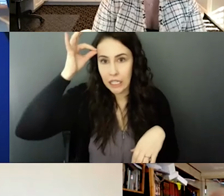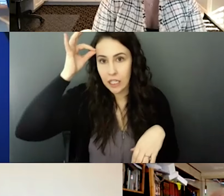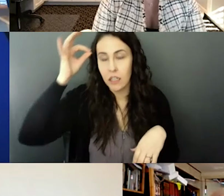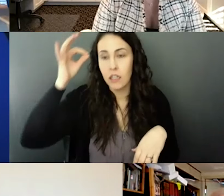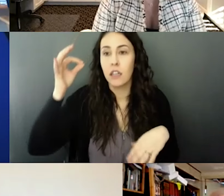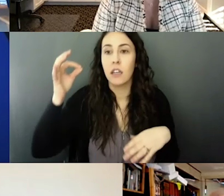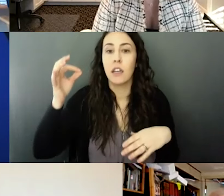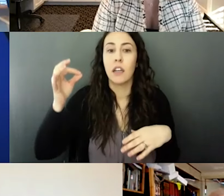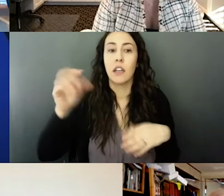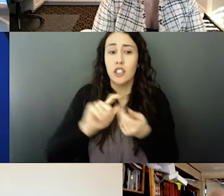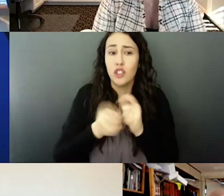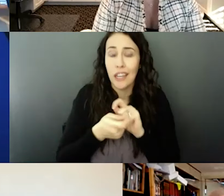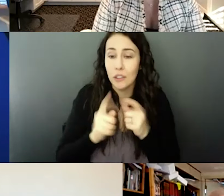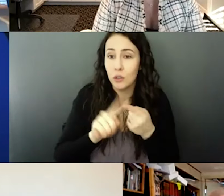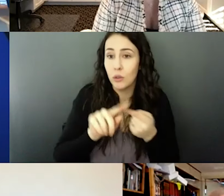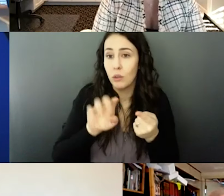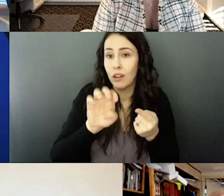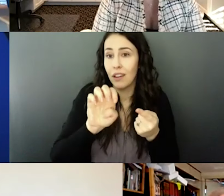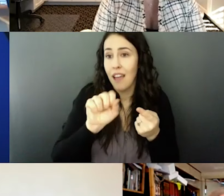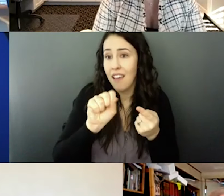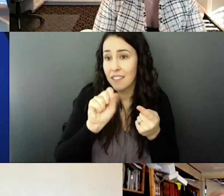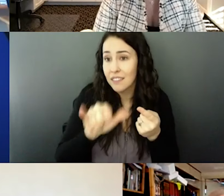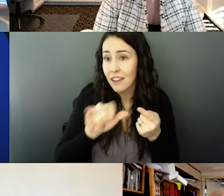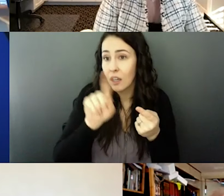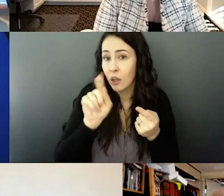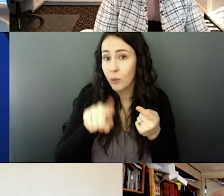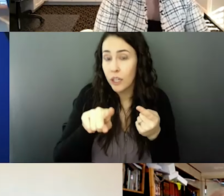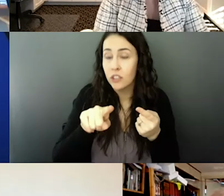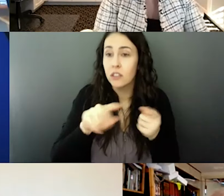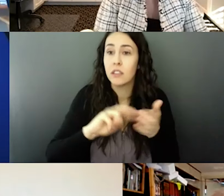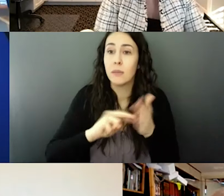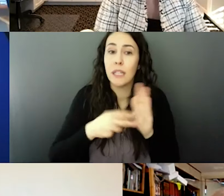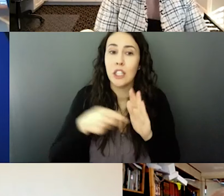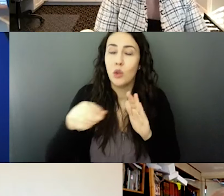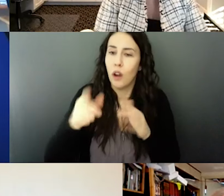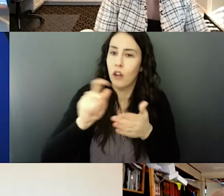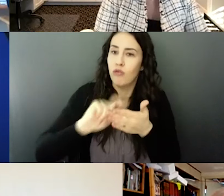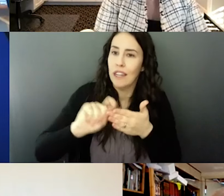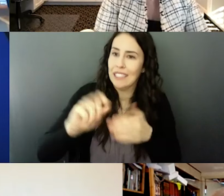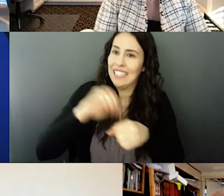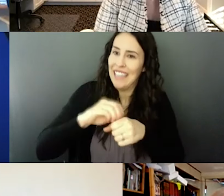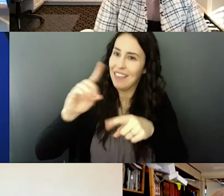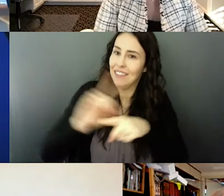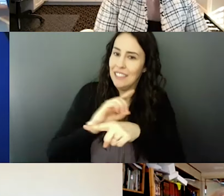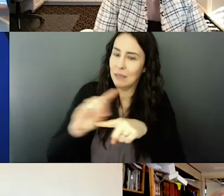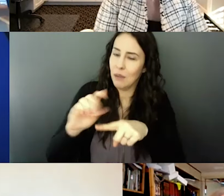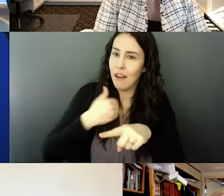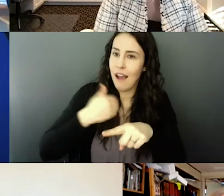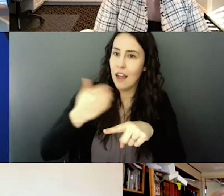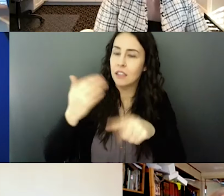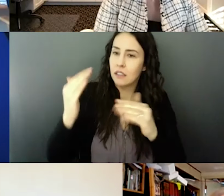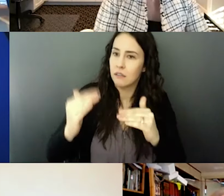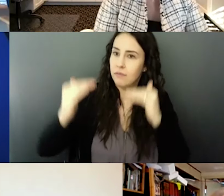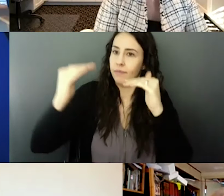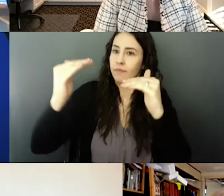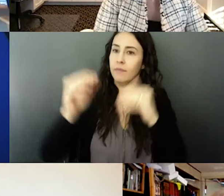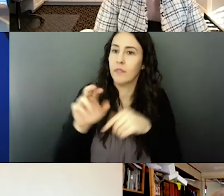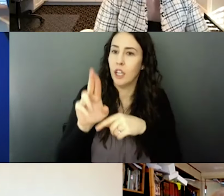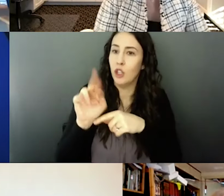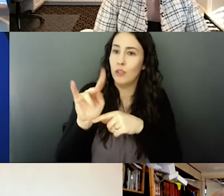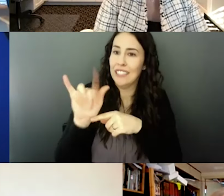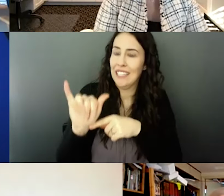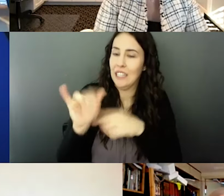question so that at least you are writing in the discipline. It has high utility value, even if it's not very inclusive. And